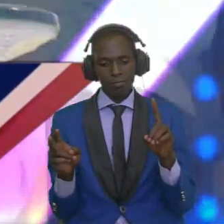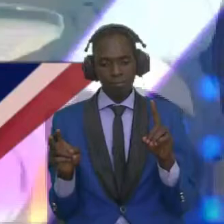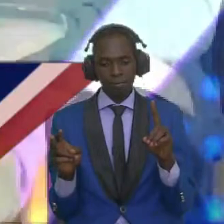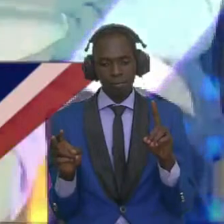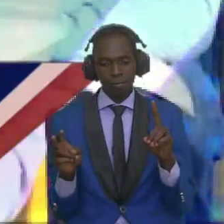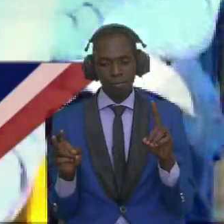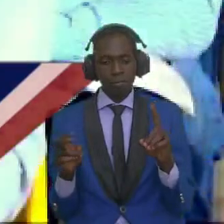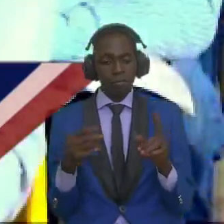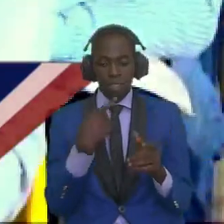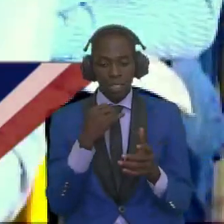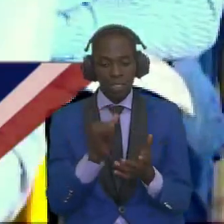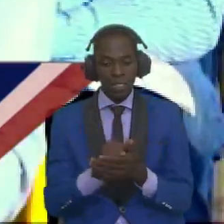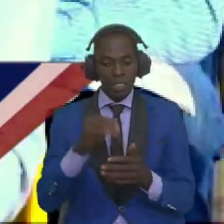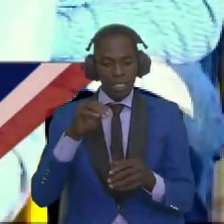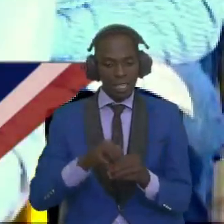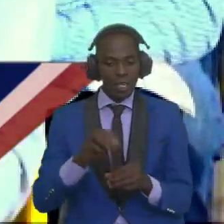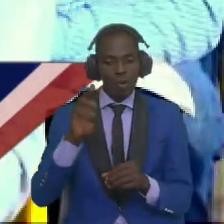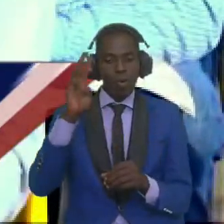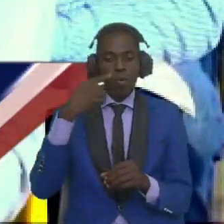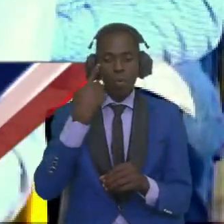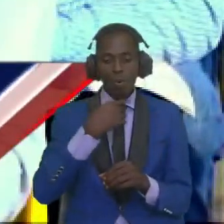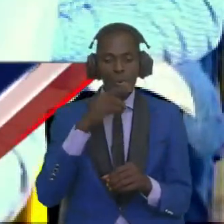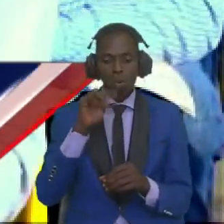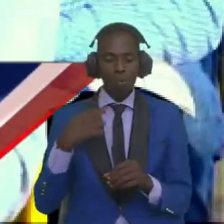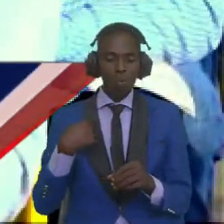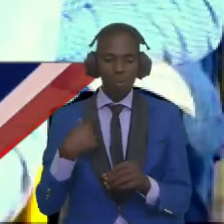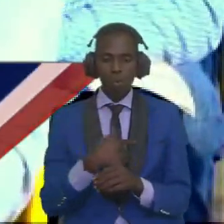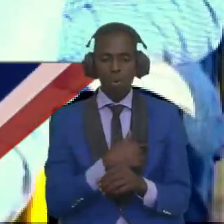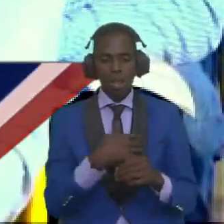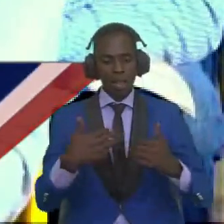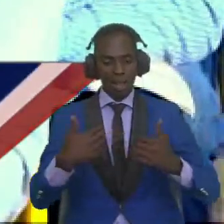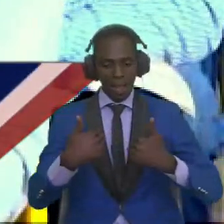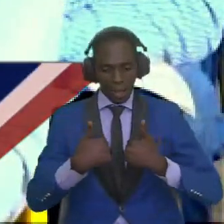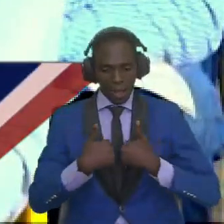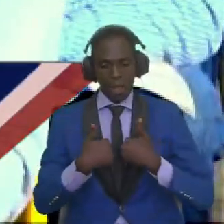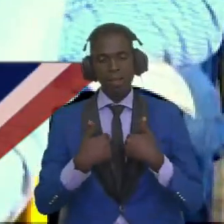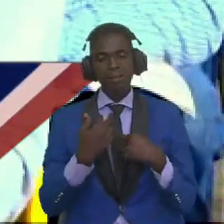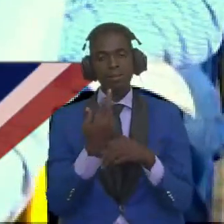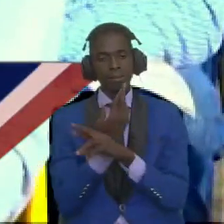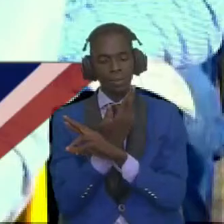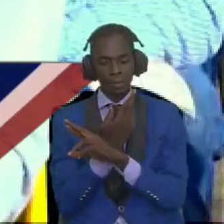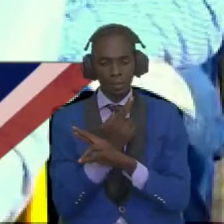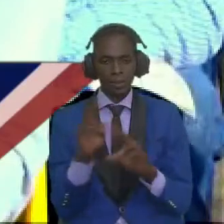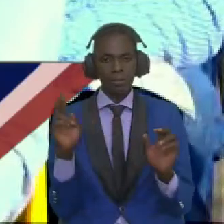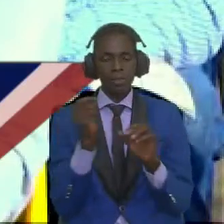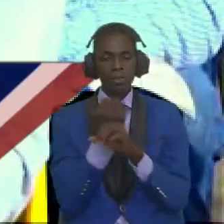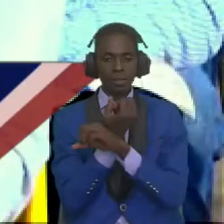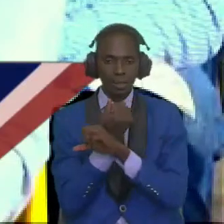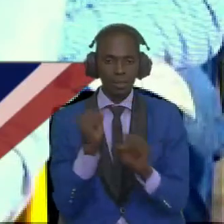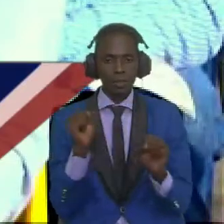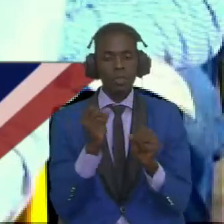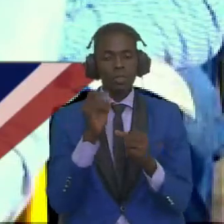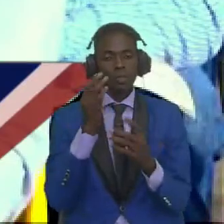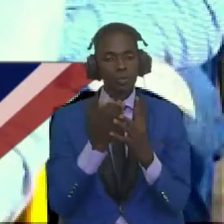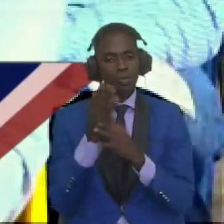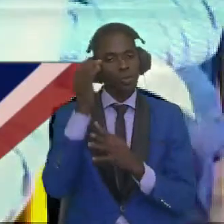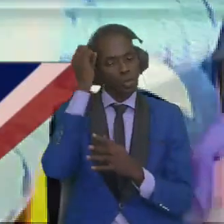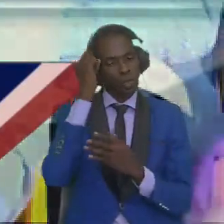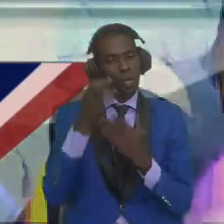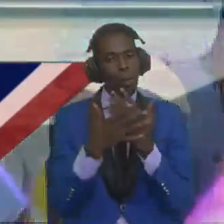redemption. We have it now. It's not a future thing. We have redemption through his blood,